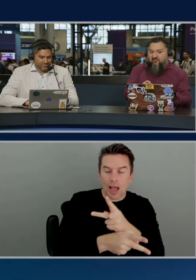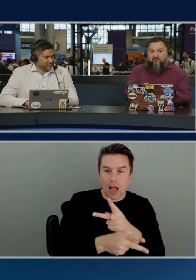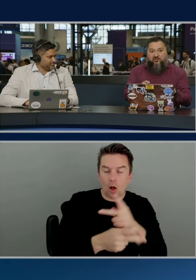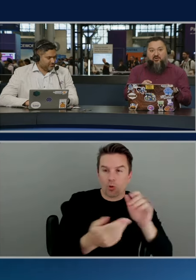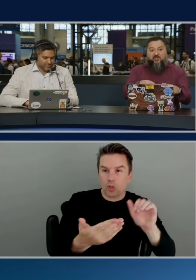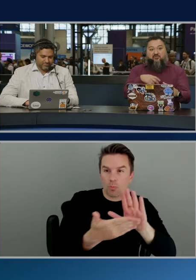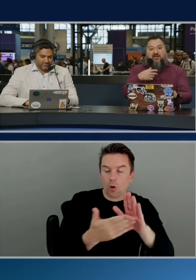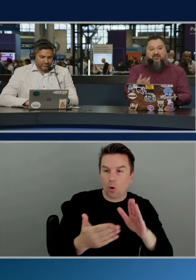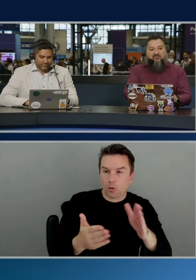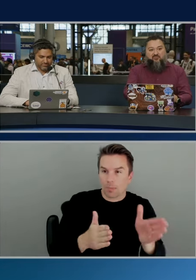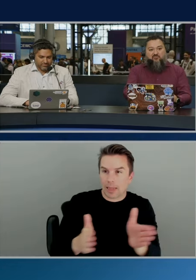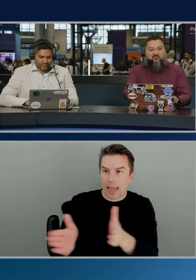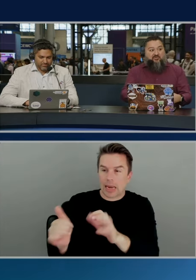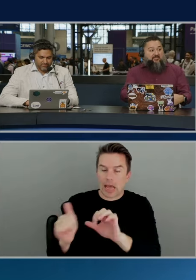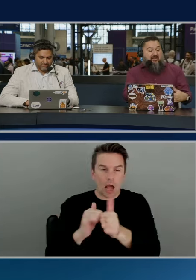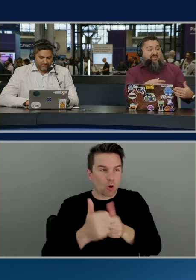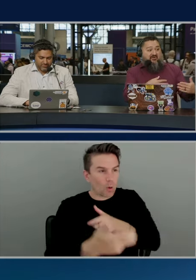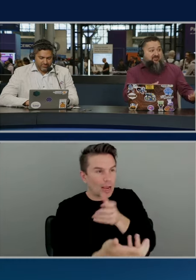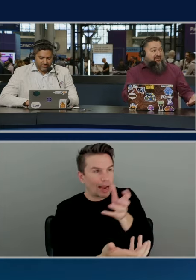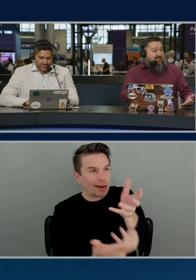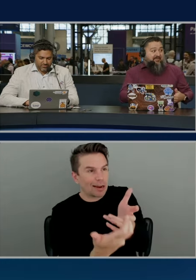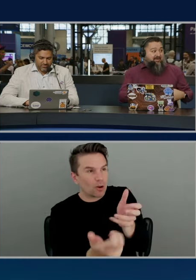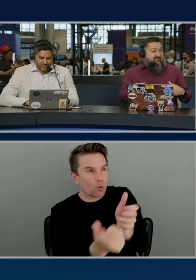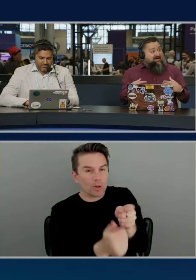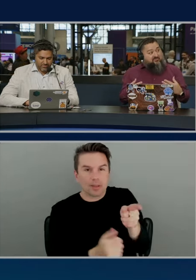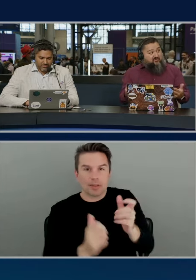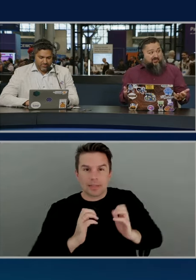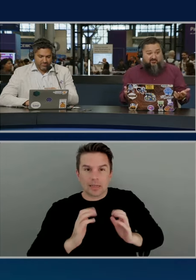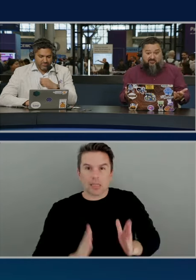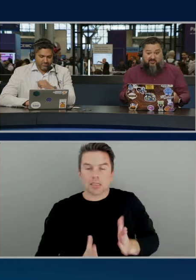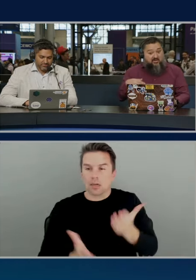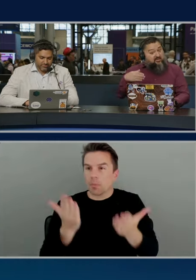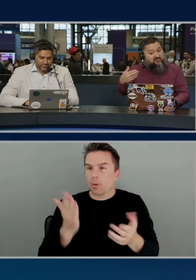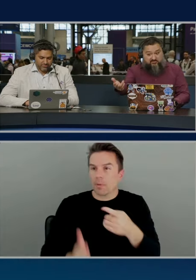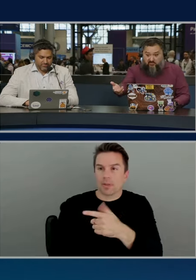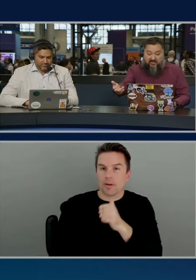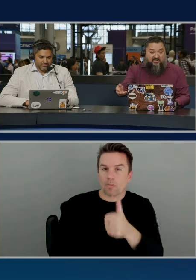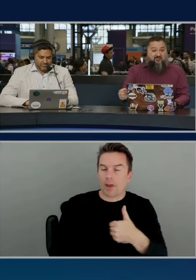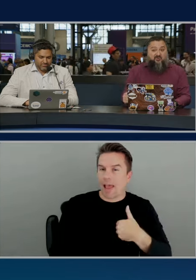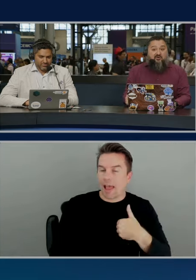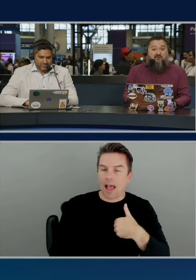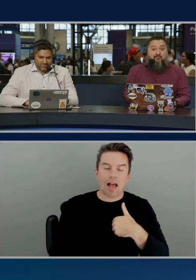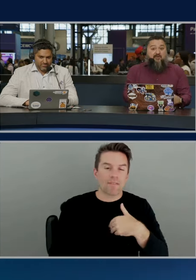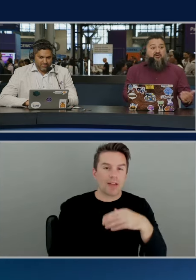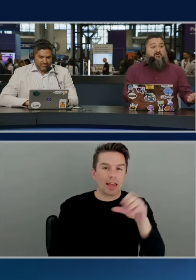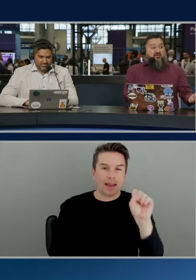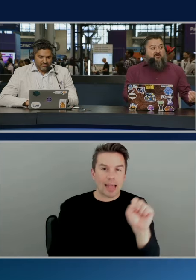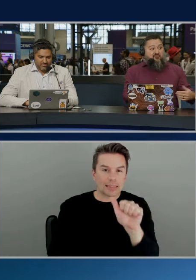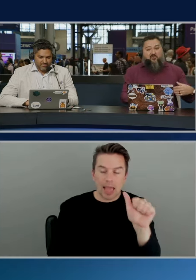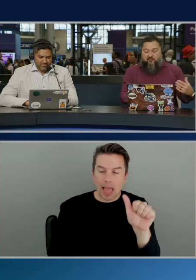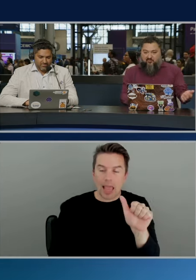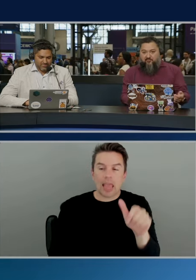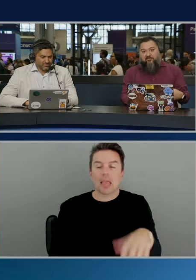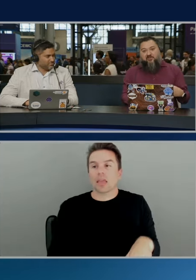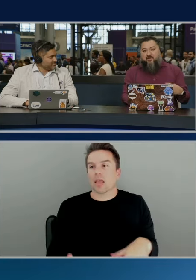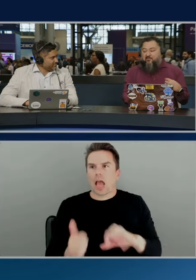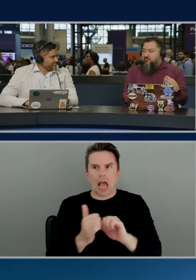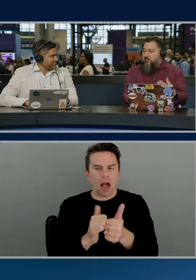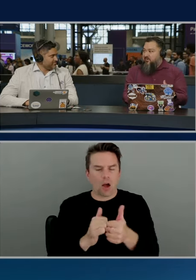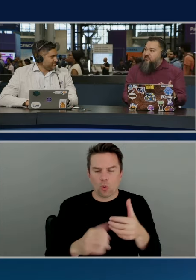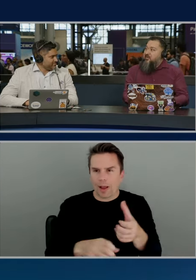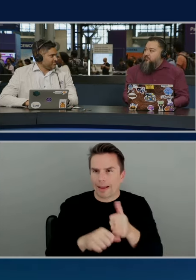with this customer? And start asking these questions. They may not have an essay. They may not have access to an essay. Right. go ahead and start better educating yourself, arm yourself with those